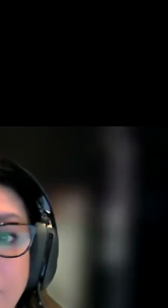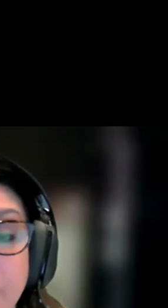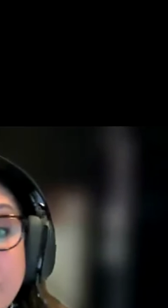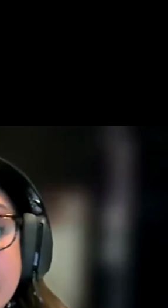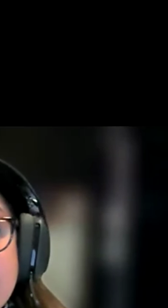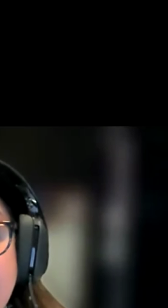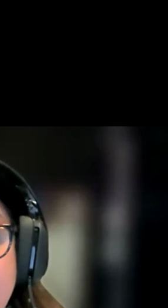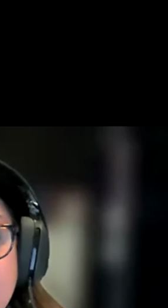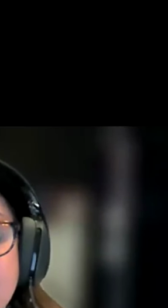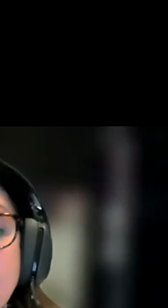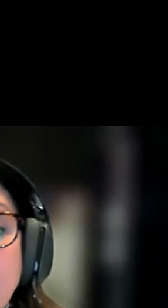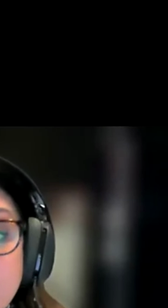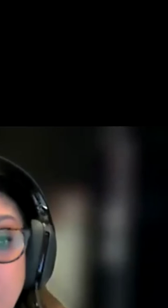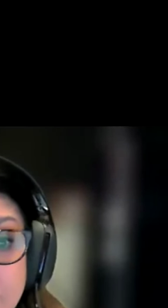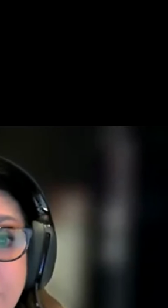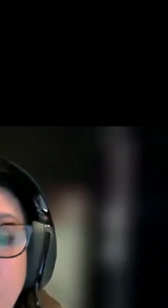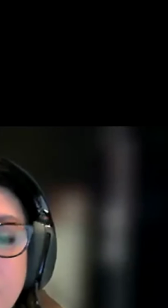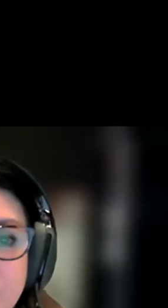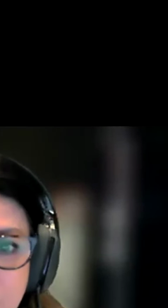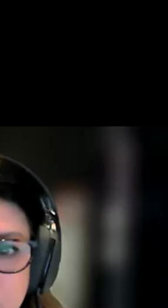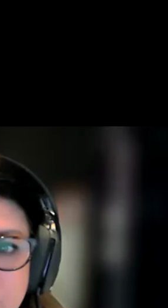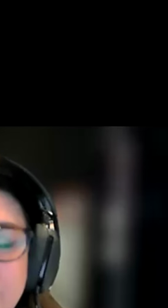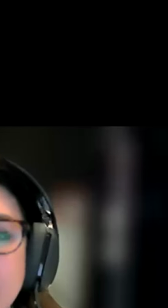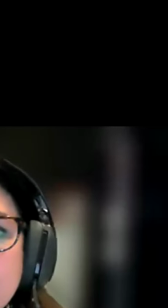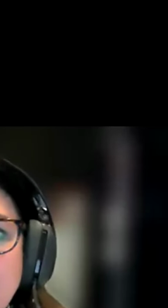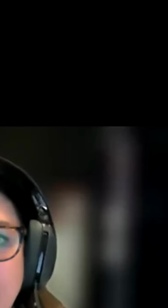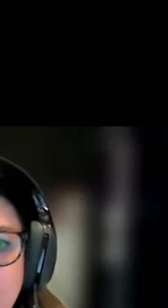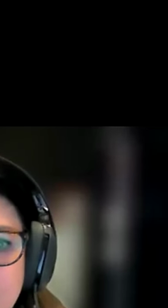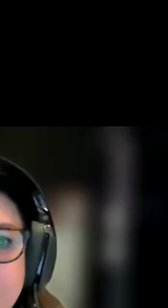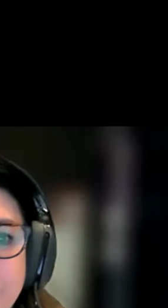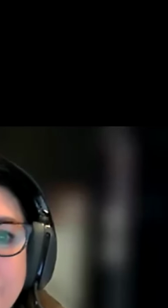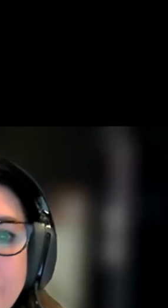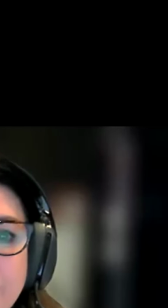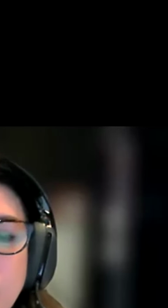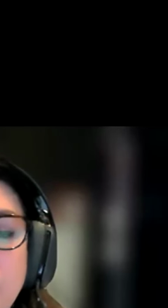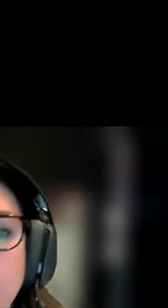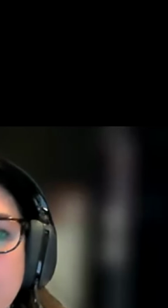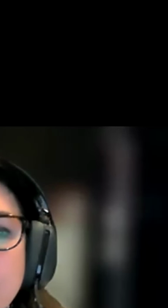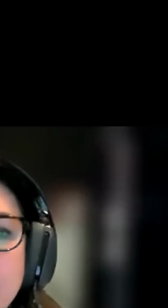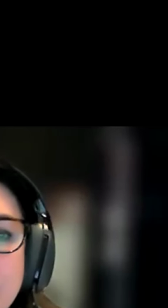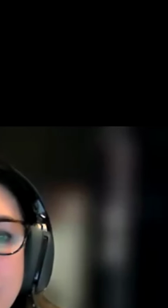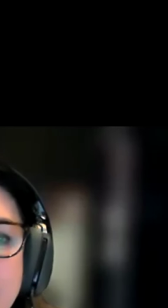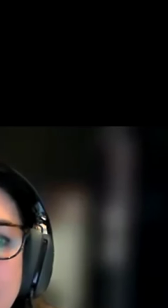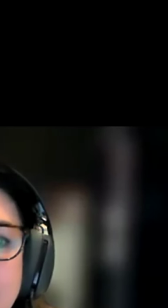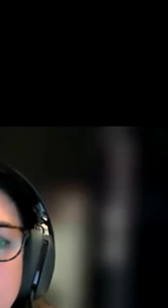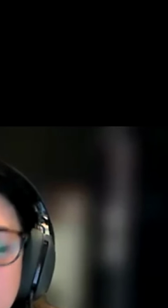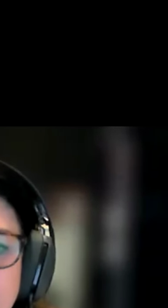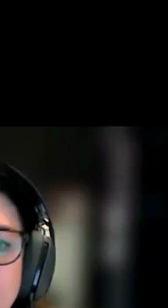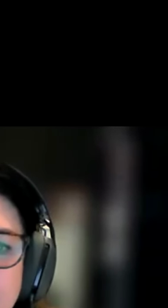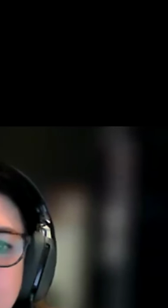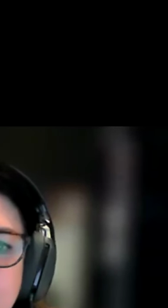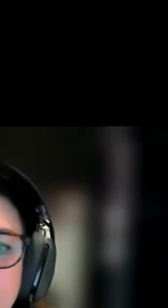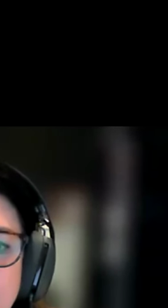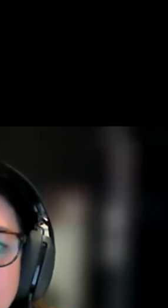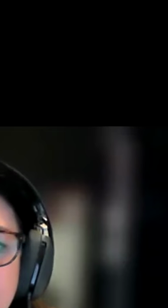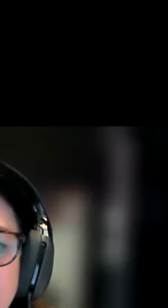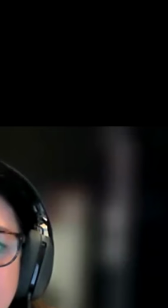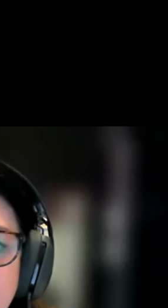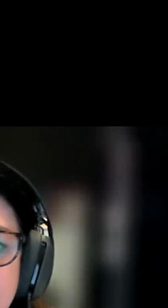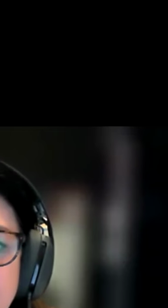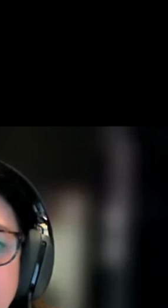and facilitators, as well as our interpreters. Thank you so much. We have heard crucial reflections on